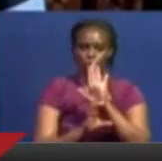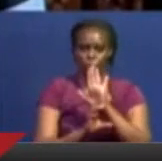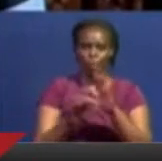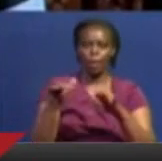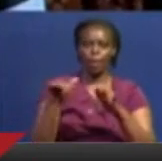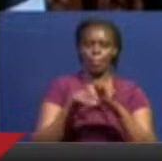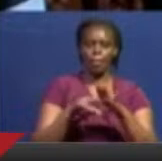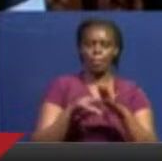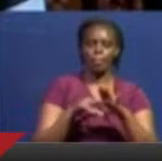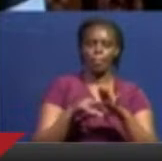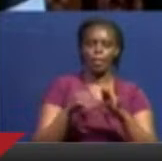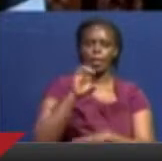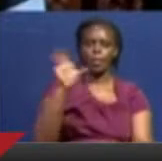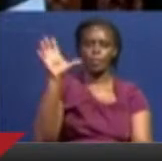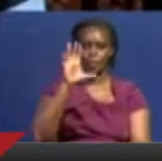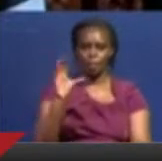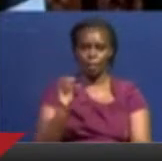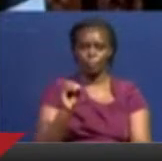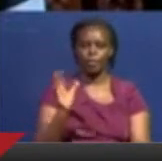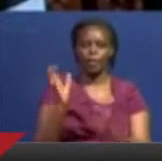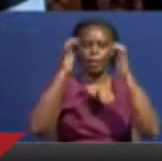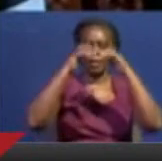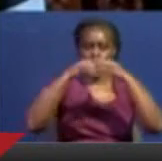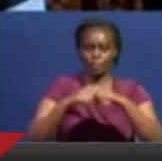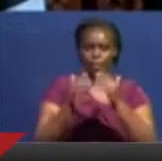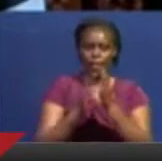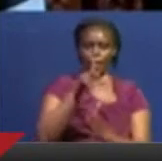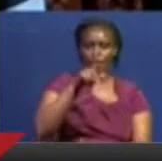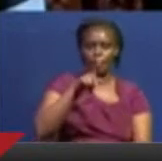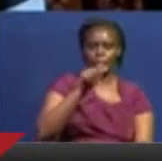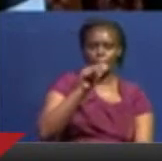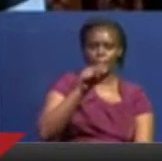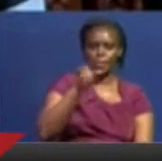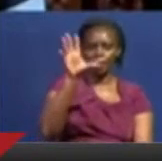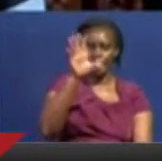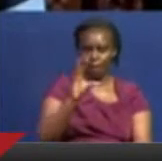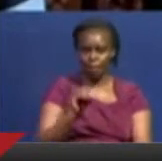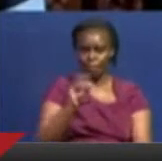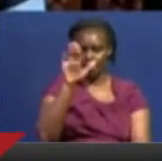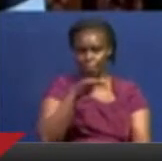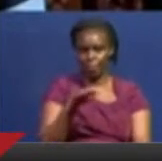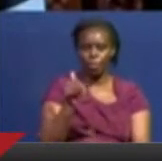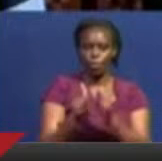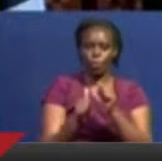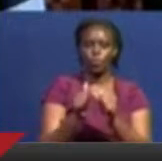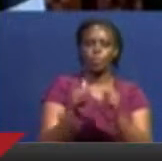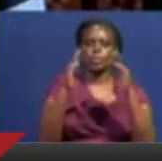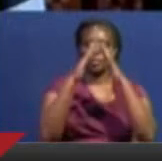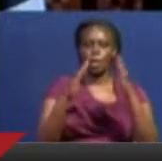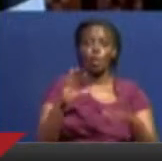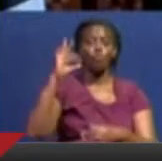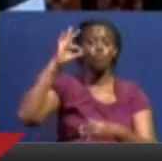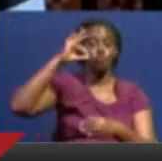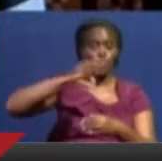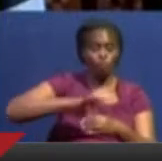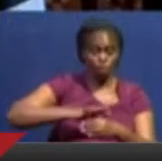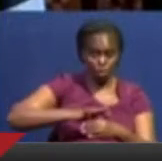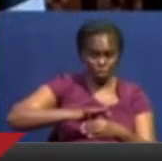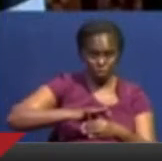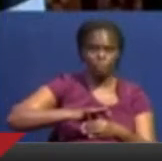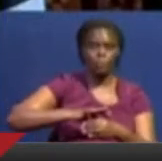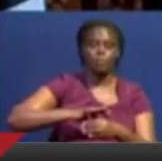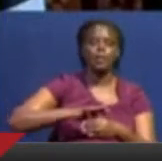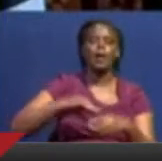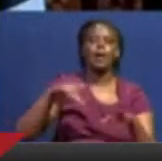the members of the East African Legislative Assembly and the Pan-African Parliament, for which the House is required to vote on nominations